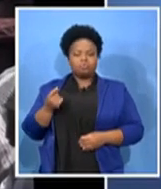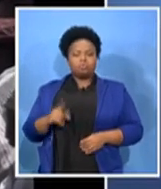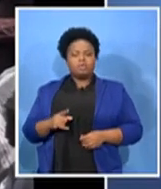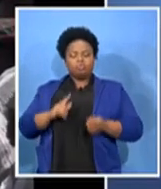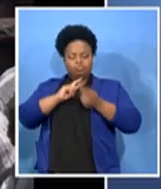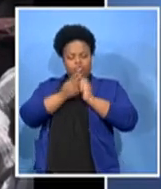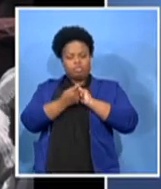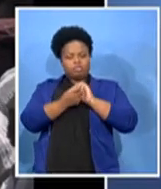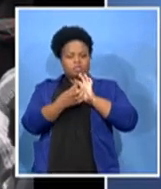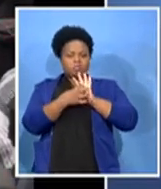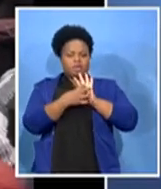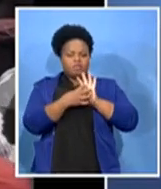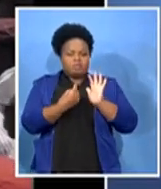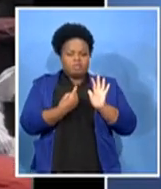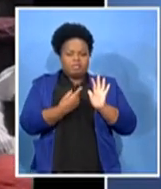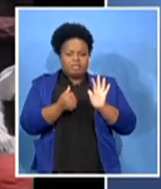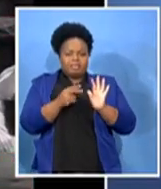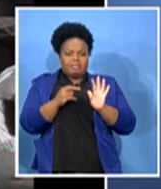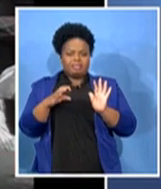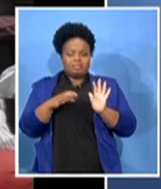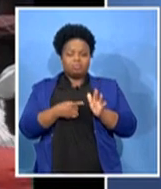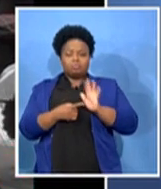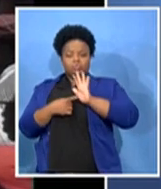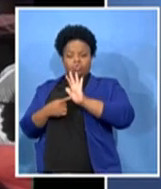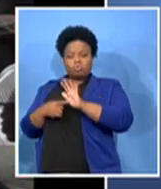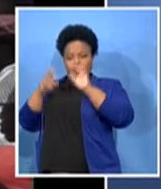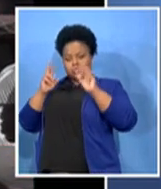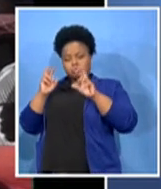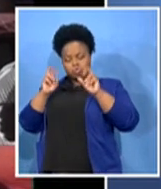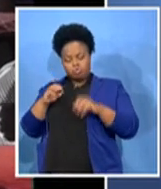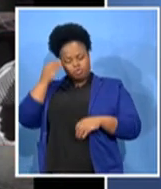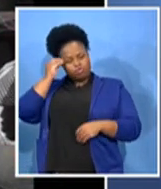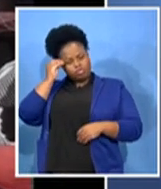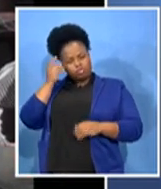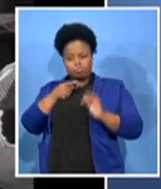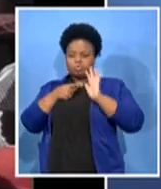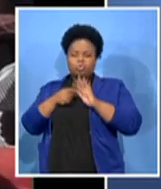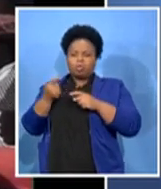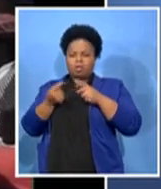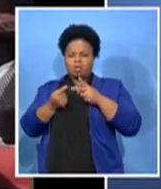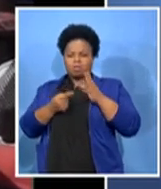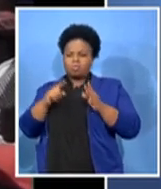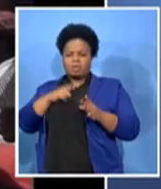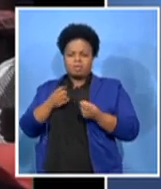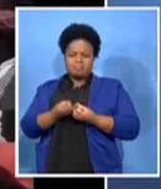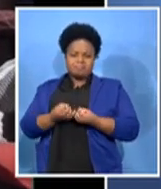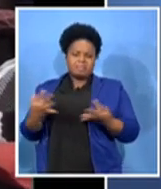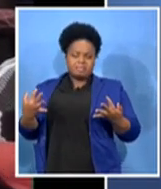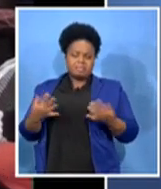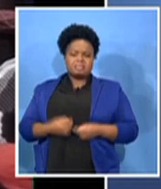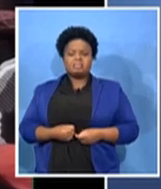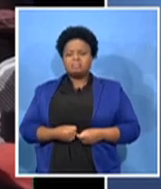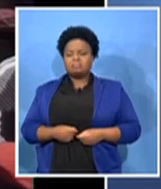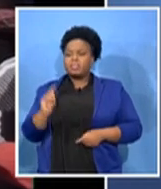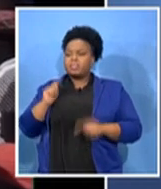the issues that would be of interest. I mean, the ANC has been getting a lot of criticism from the public at